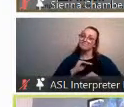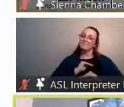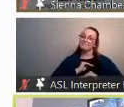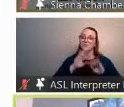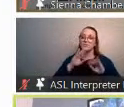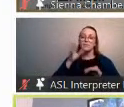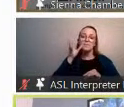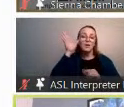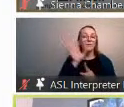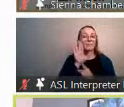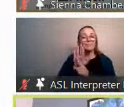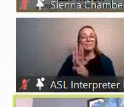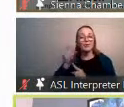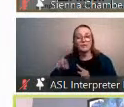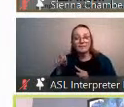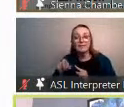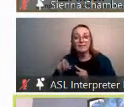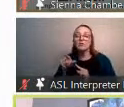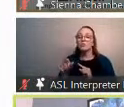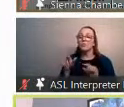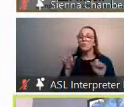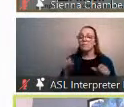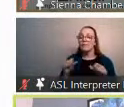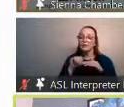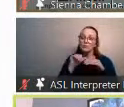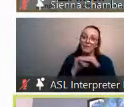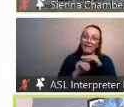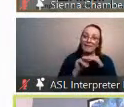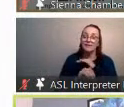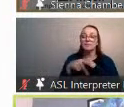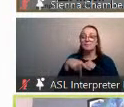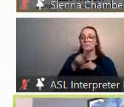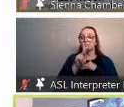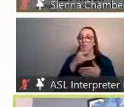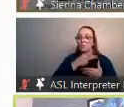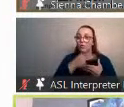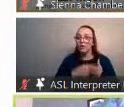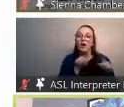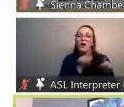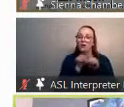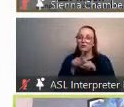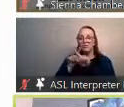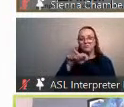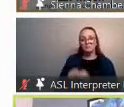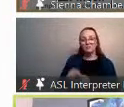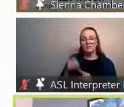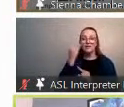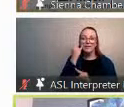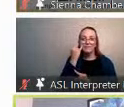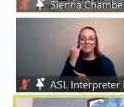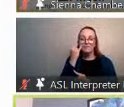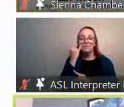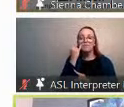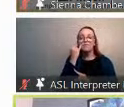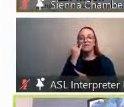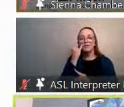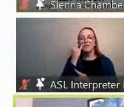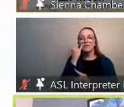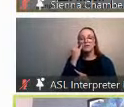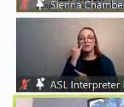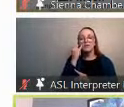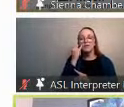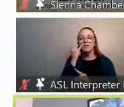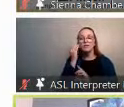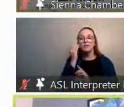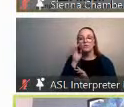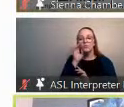family's ability to access a preschool program will also depend upon the extent to which the program